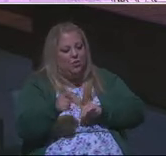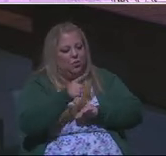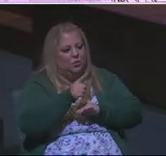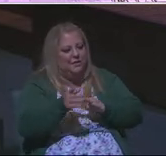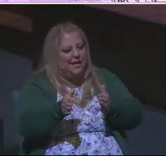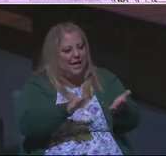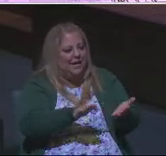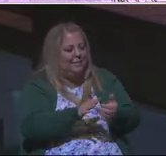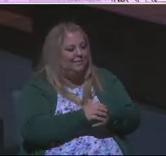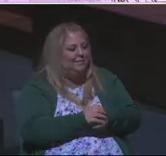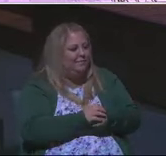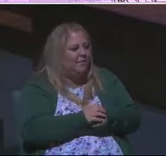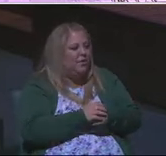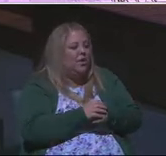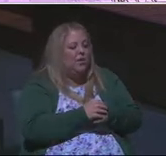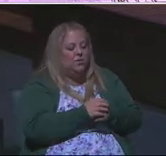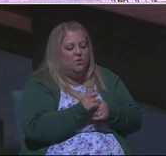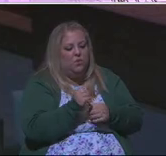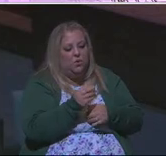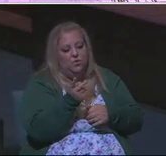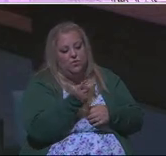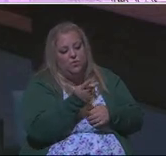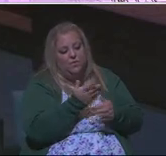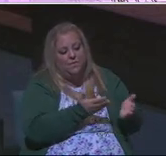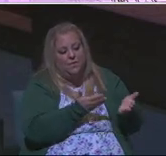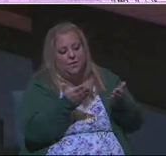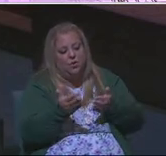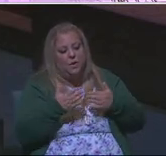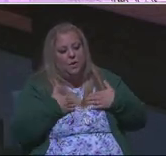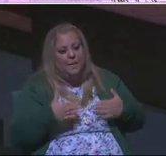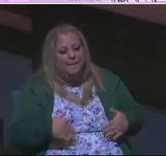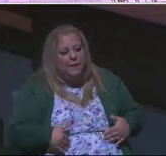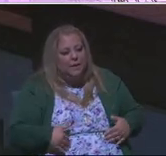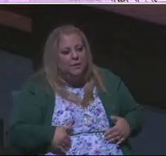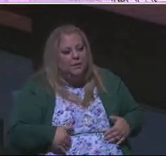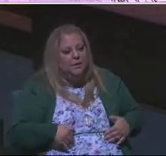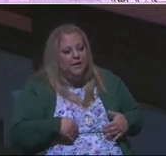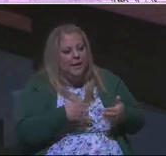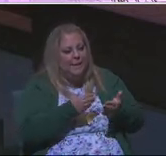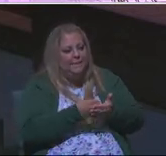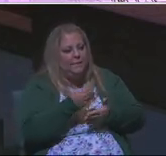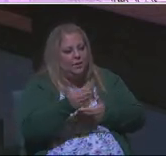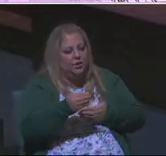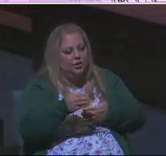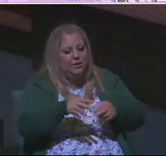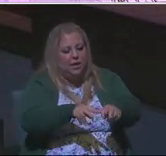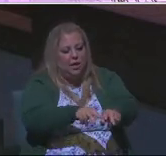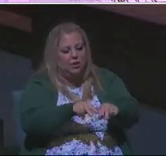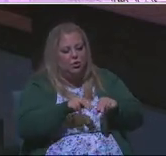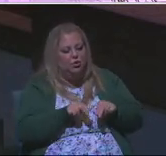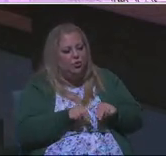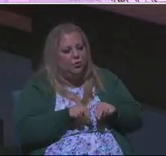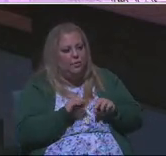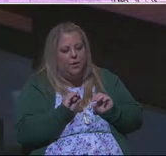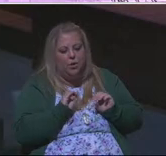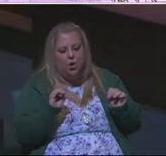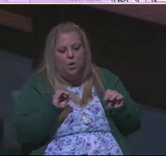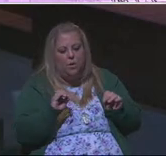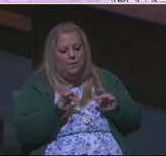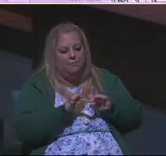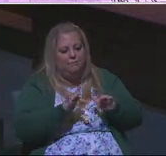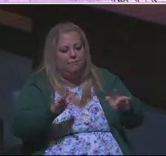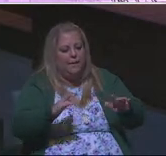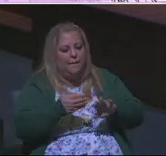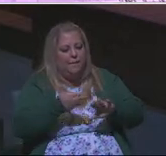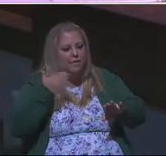said, can we take the body? And Joseph of Arimathea, he had bought this. He purchased this tomb that nobody had ever been placed in.